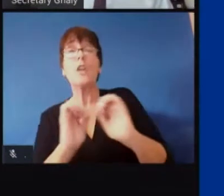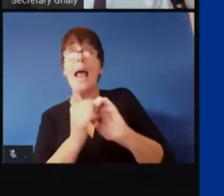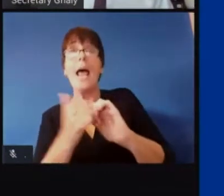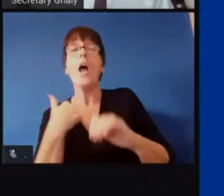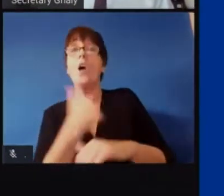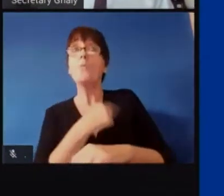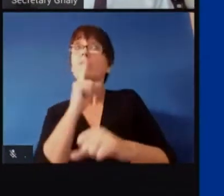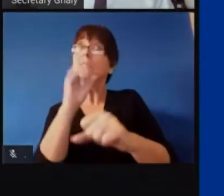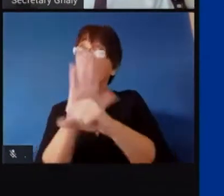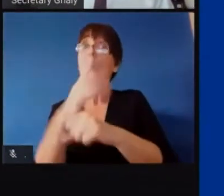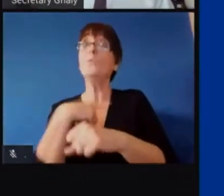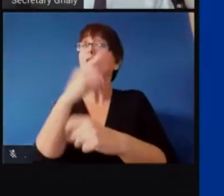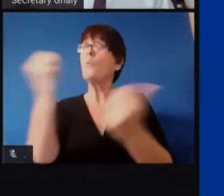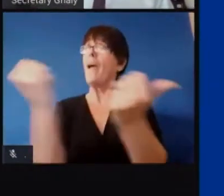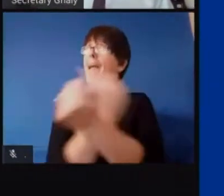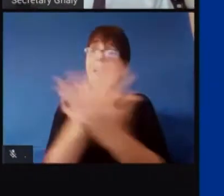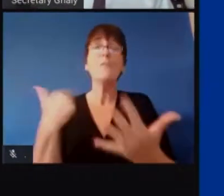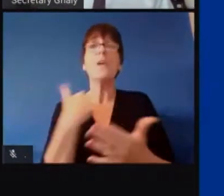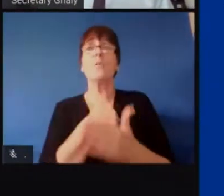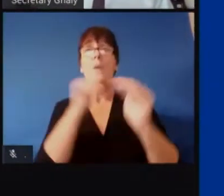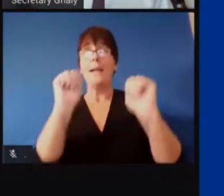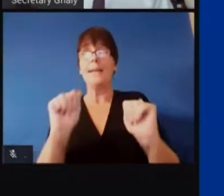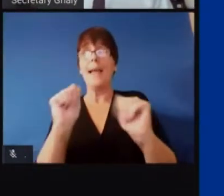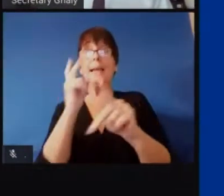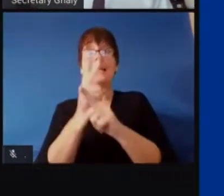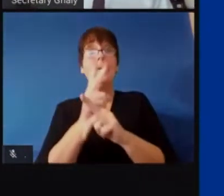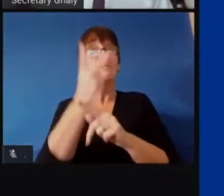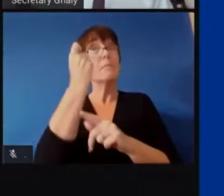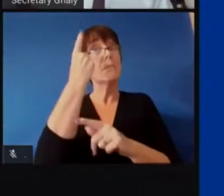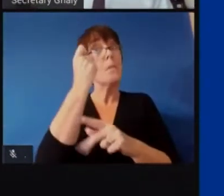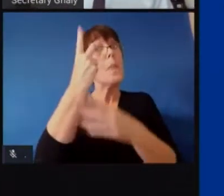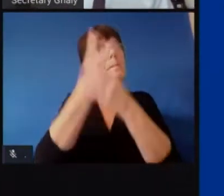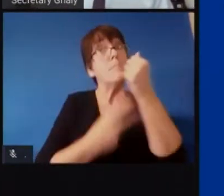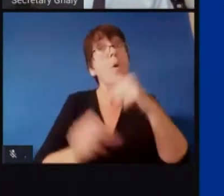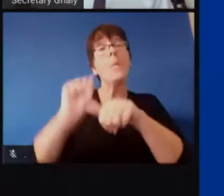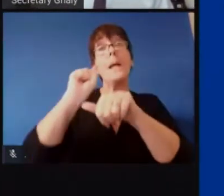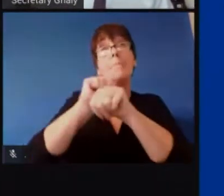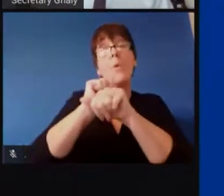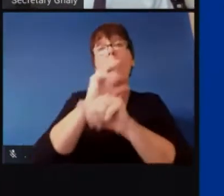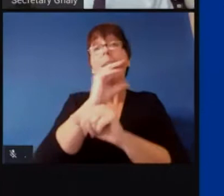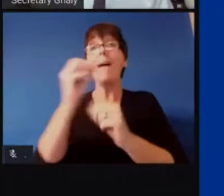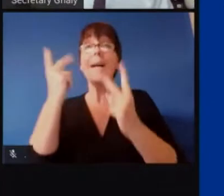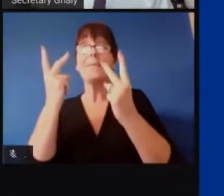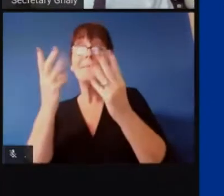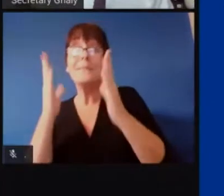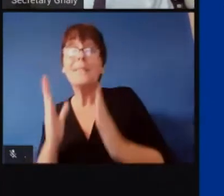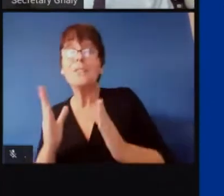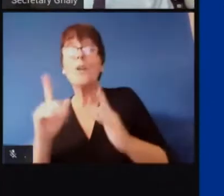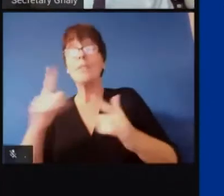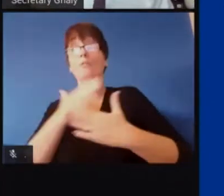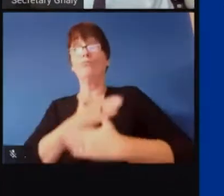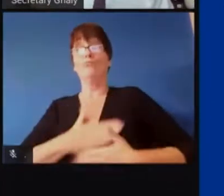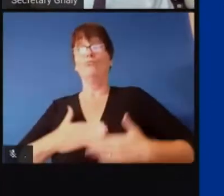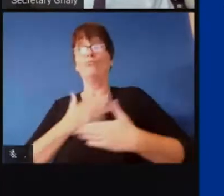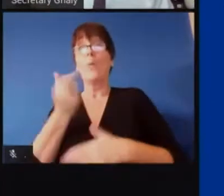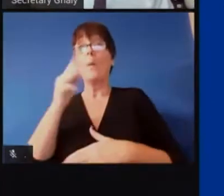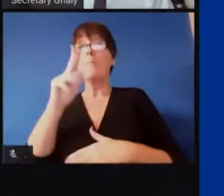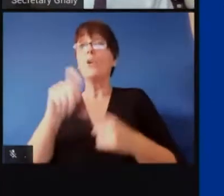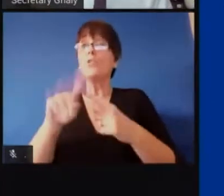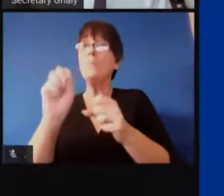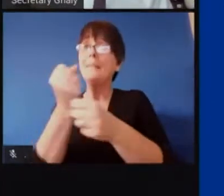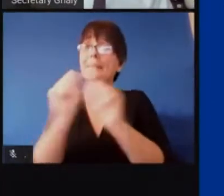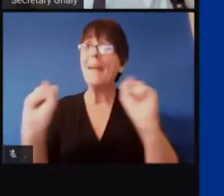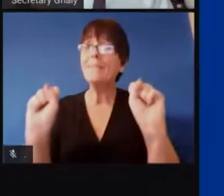sure we're doing all we can to keep both employees and visitors at theme parks as safe as